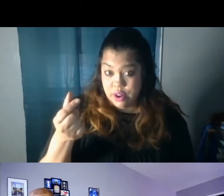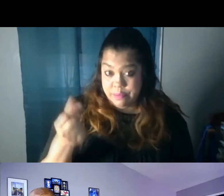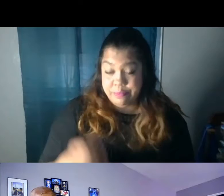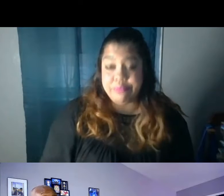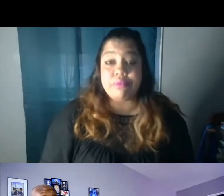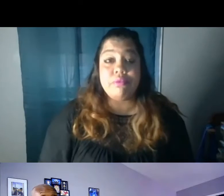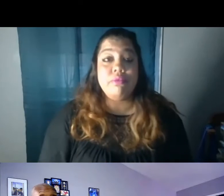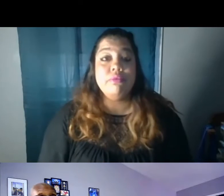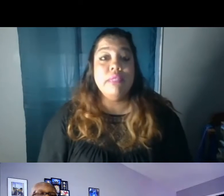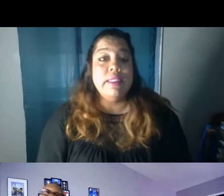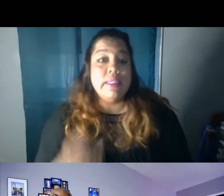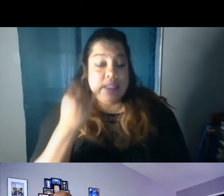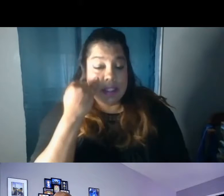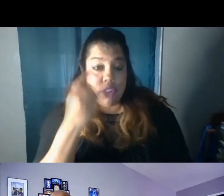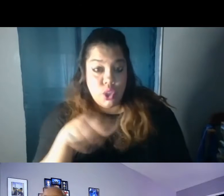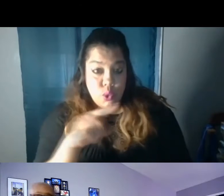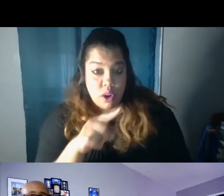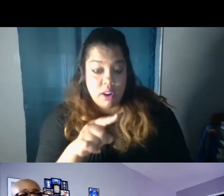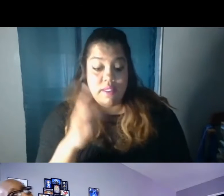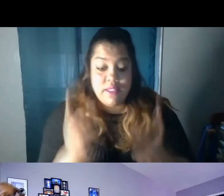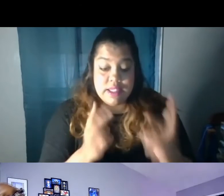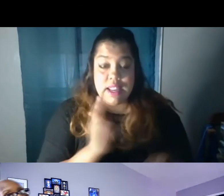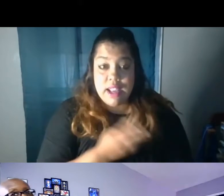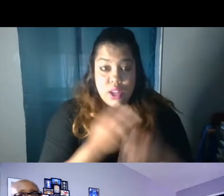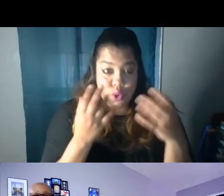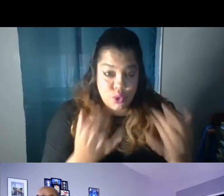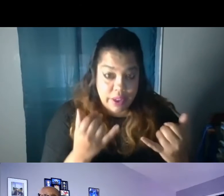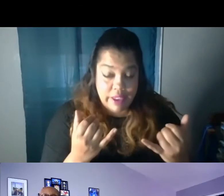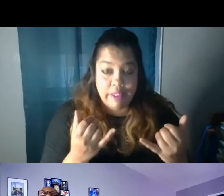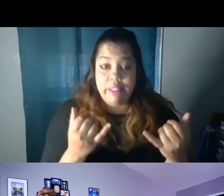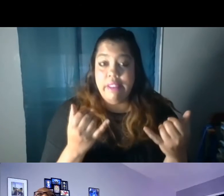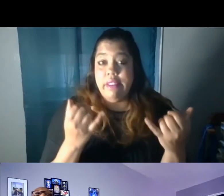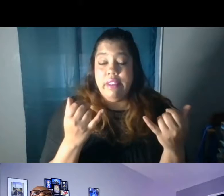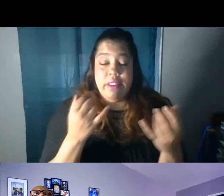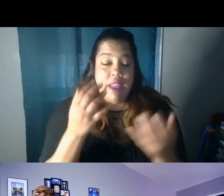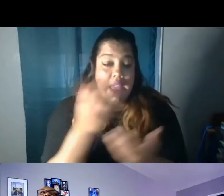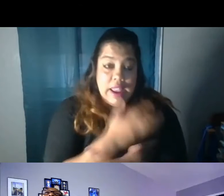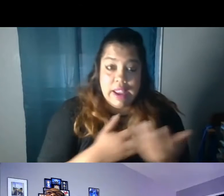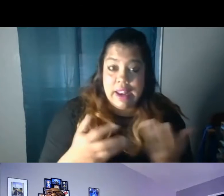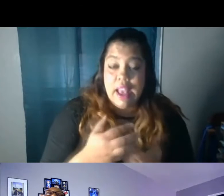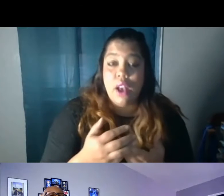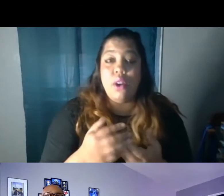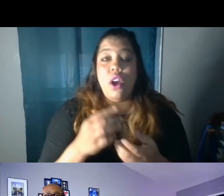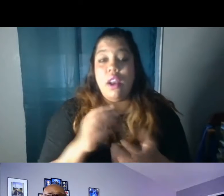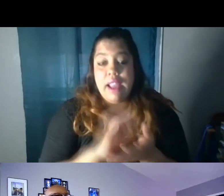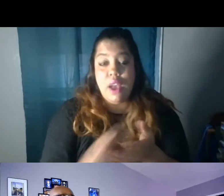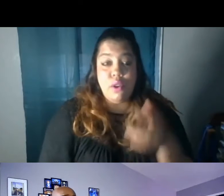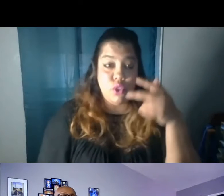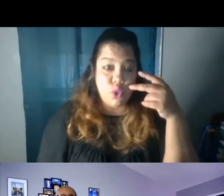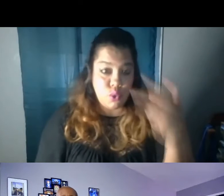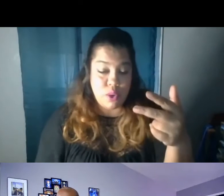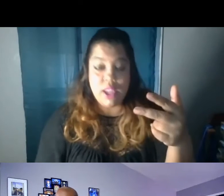serving with us today, visiting us today, hanging out with us today, on the count of three, we all yell